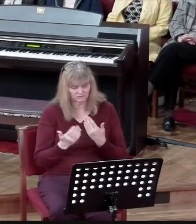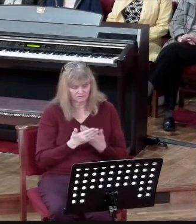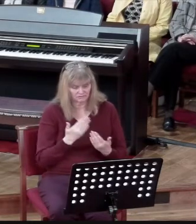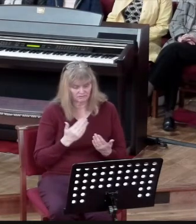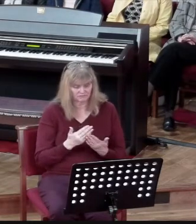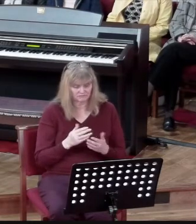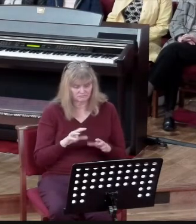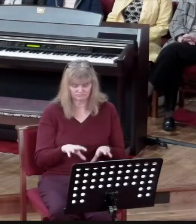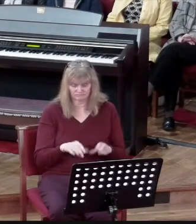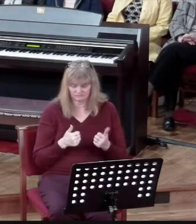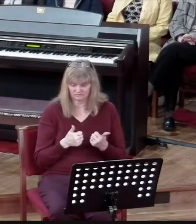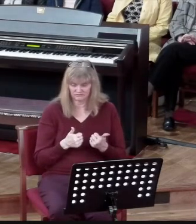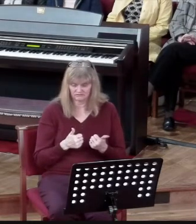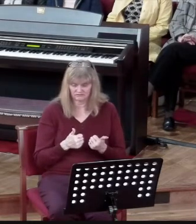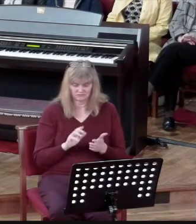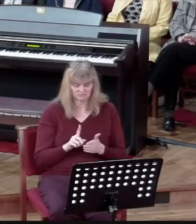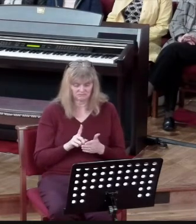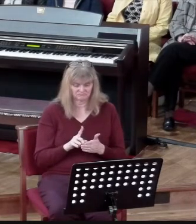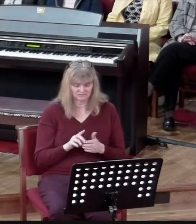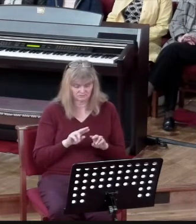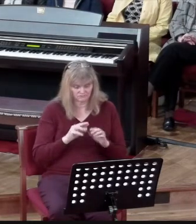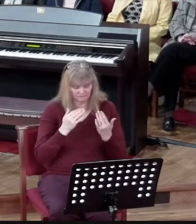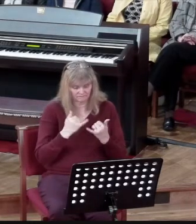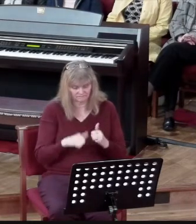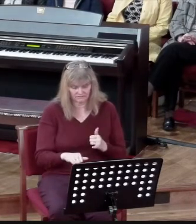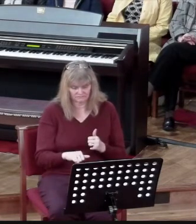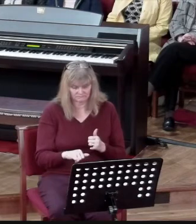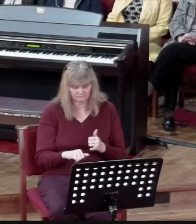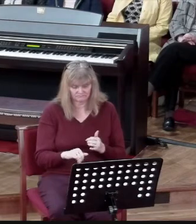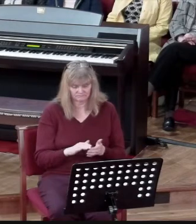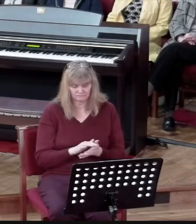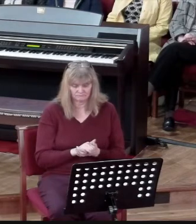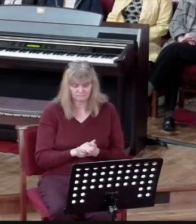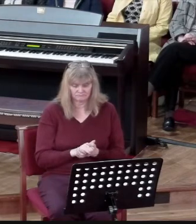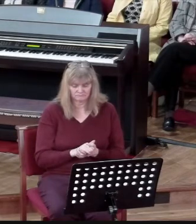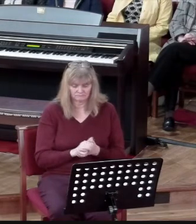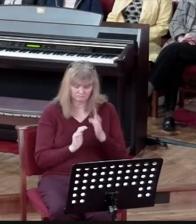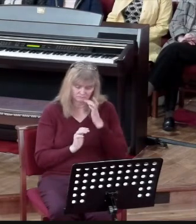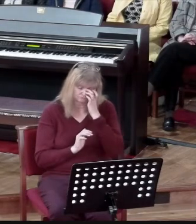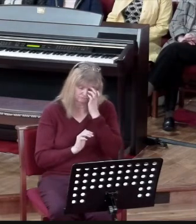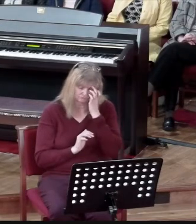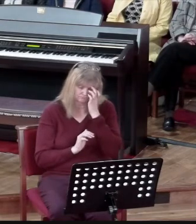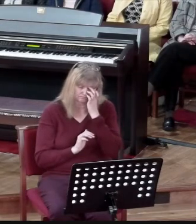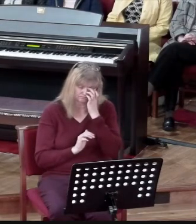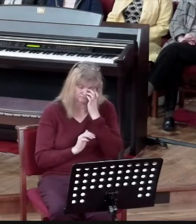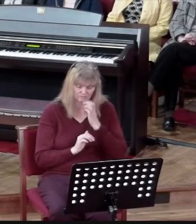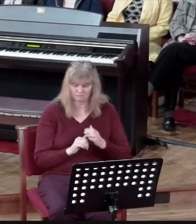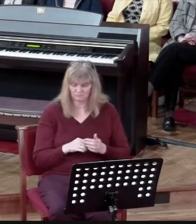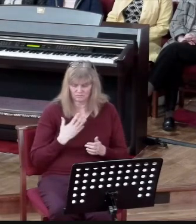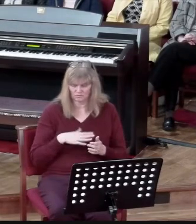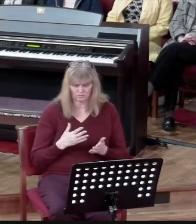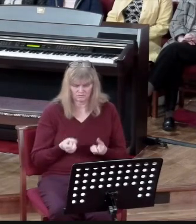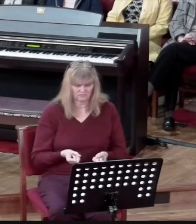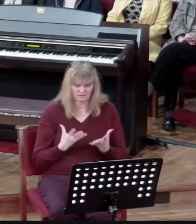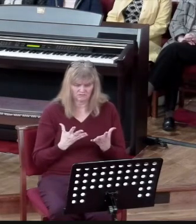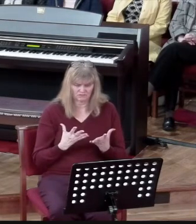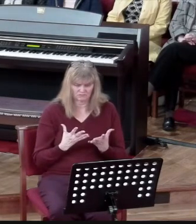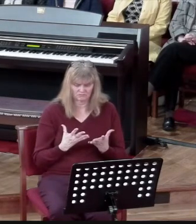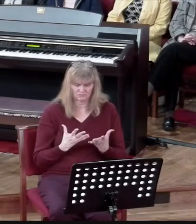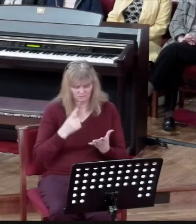financial, human, little expertise, the temptation is still there to give in and to forget who's in